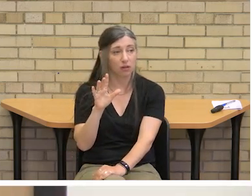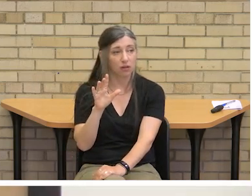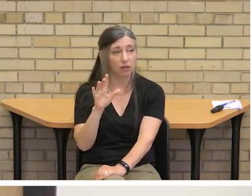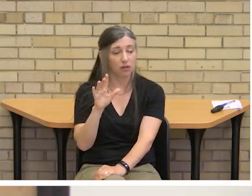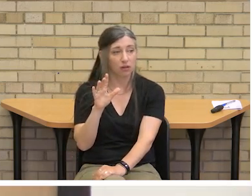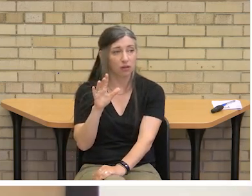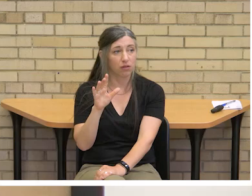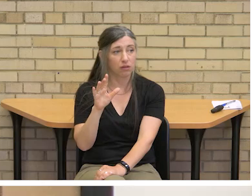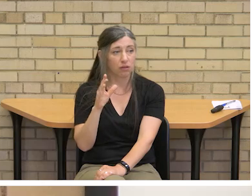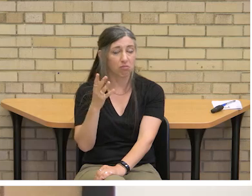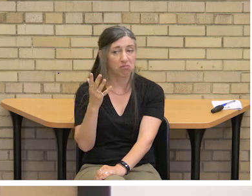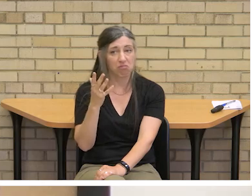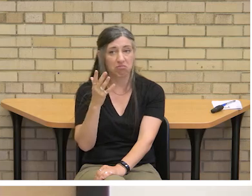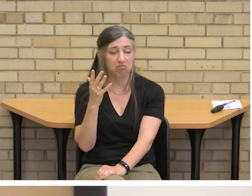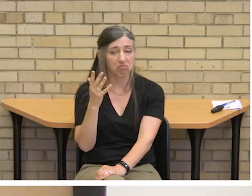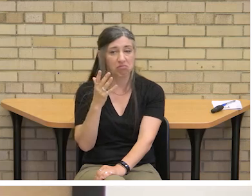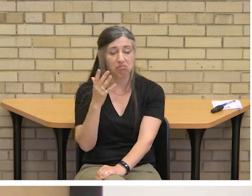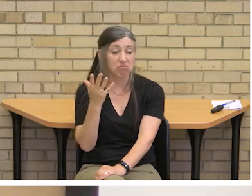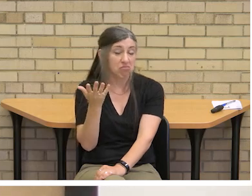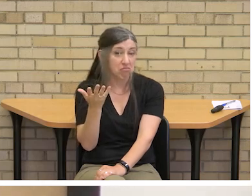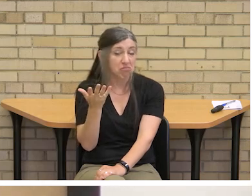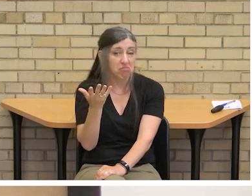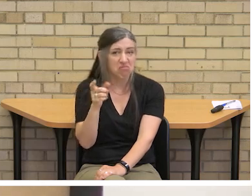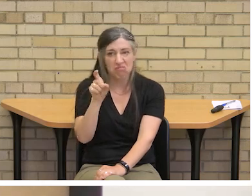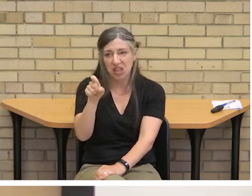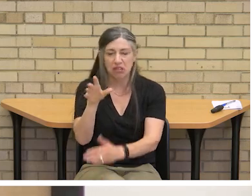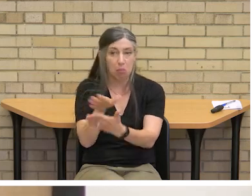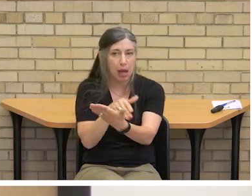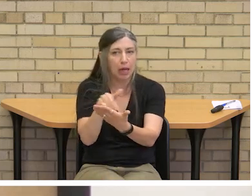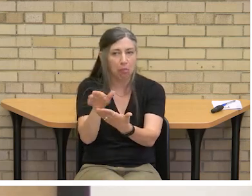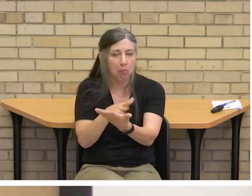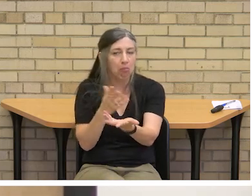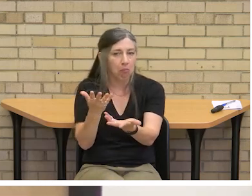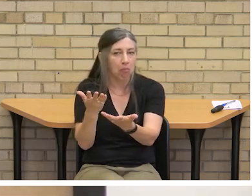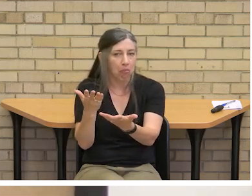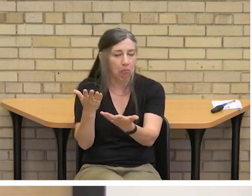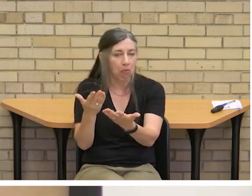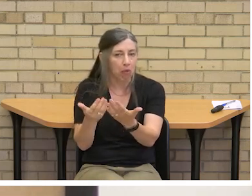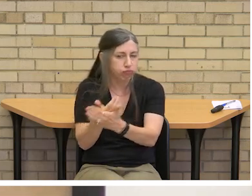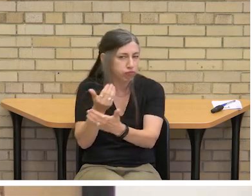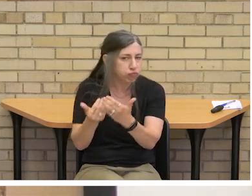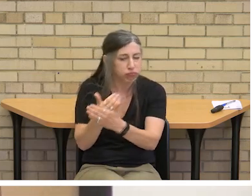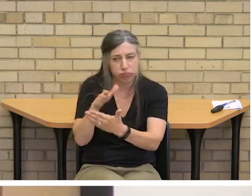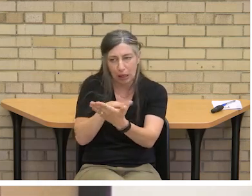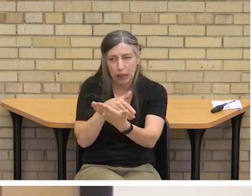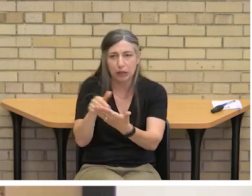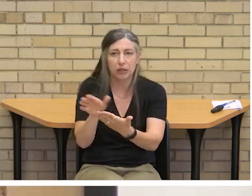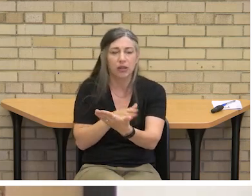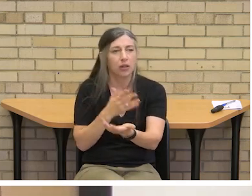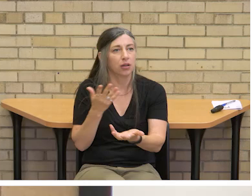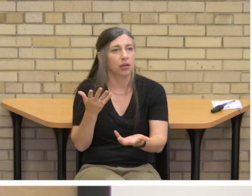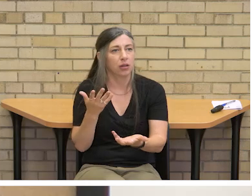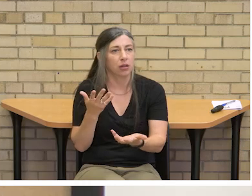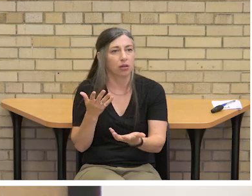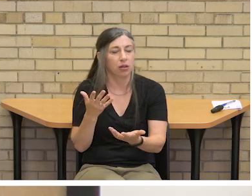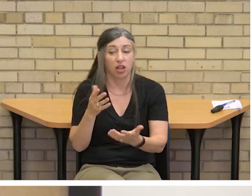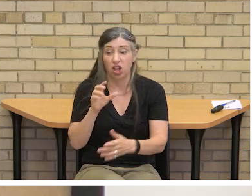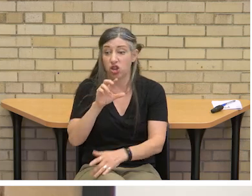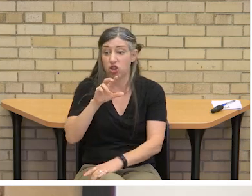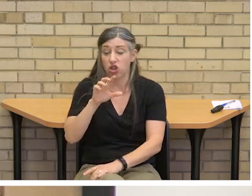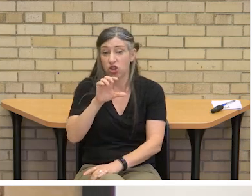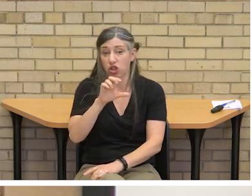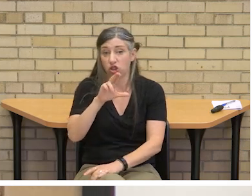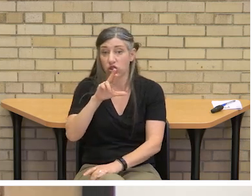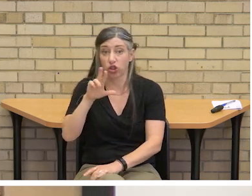I think maybe could use some paint here and there, but and there is some work on the curbs